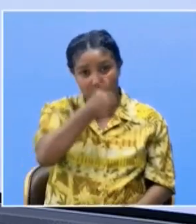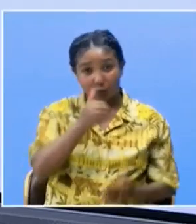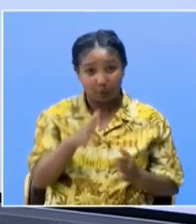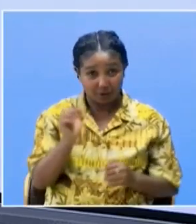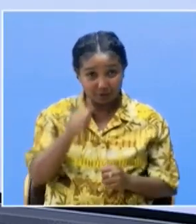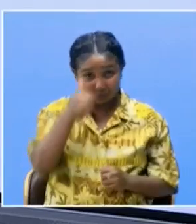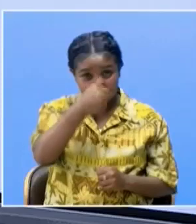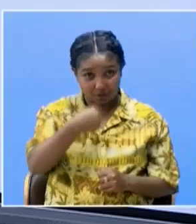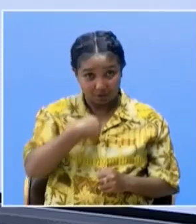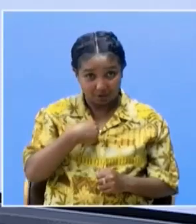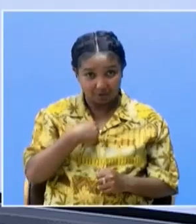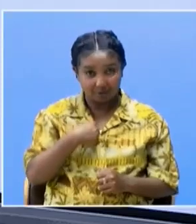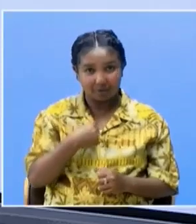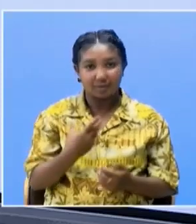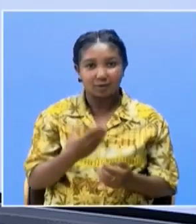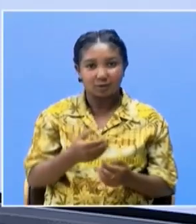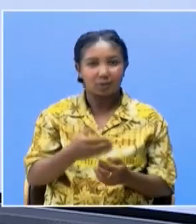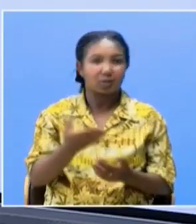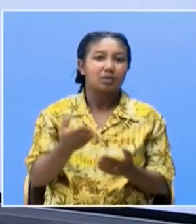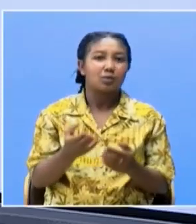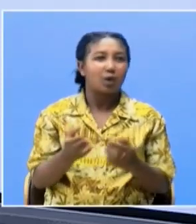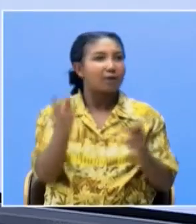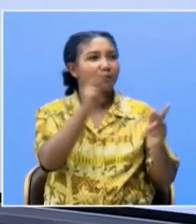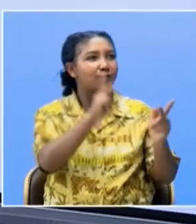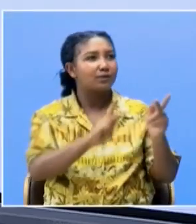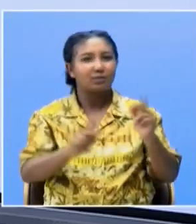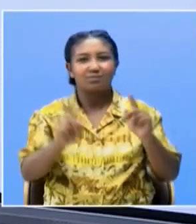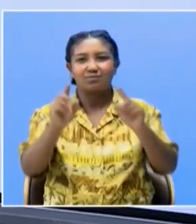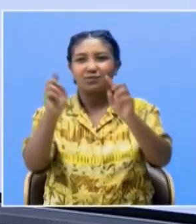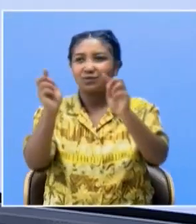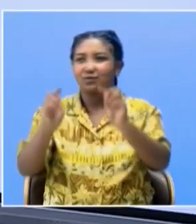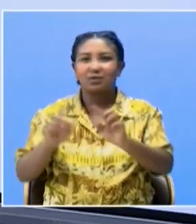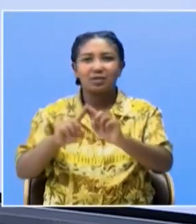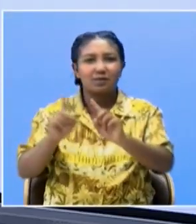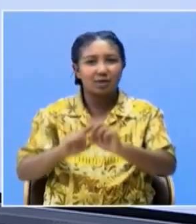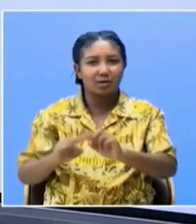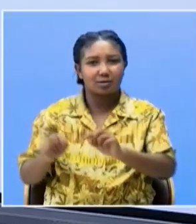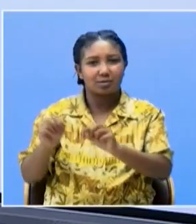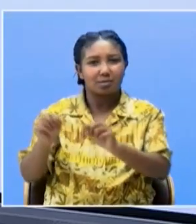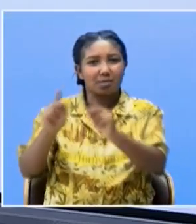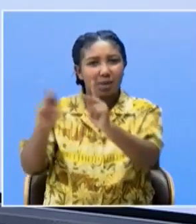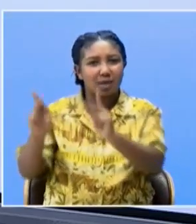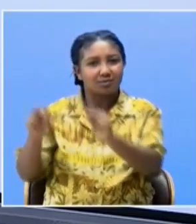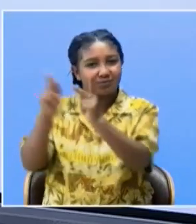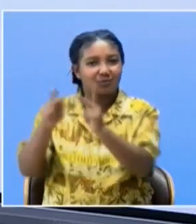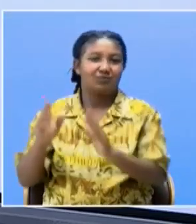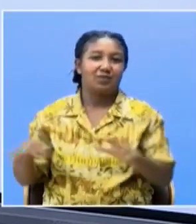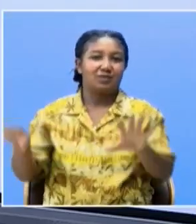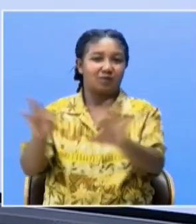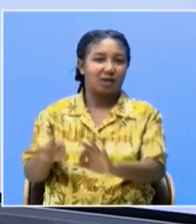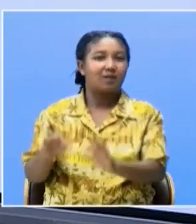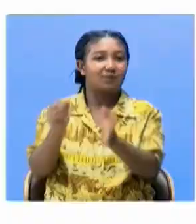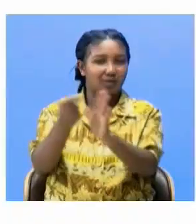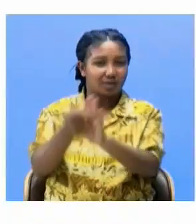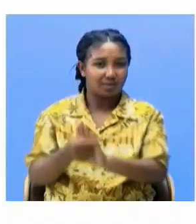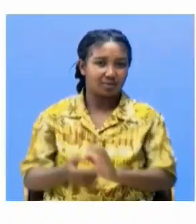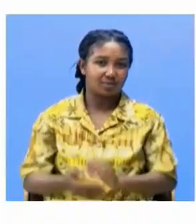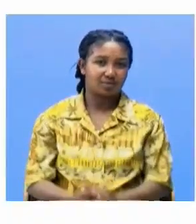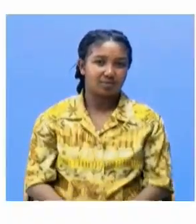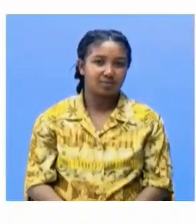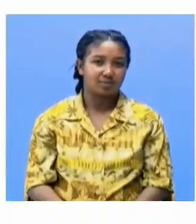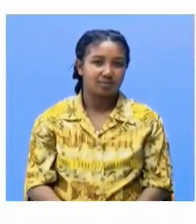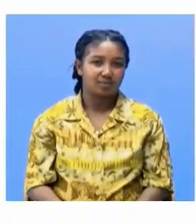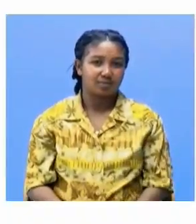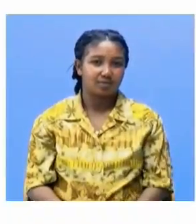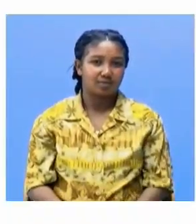Yes? So, we should visit our heritage, our cultural places, right? Let's pick up one.